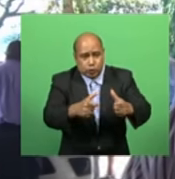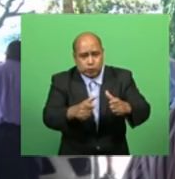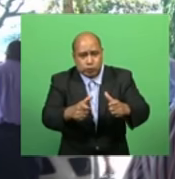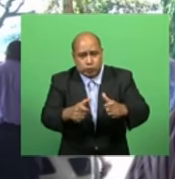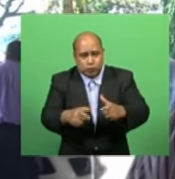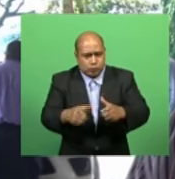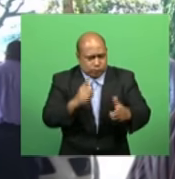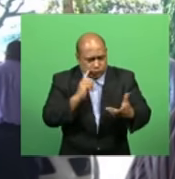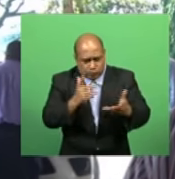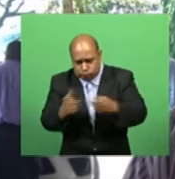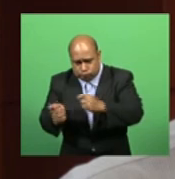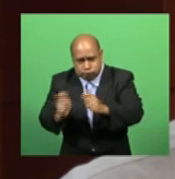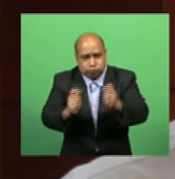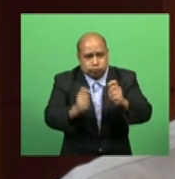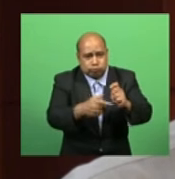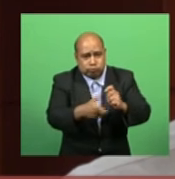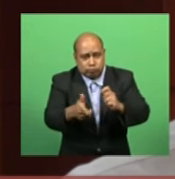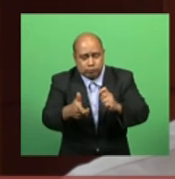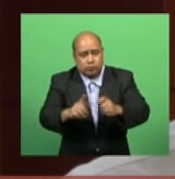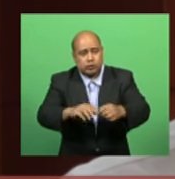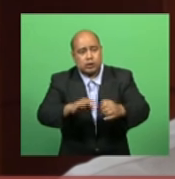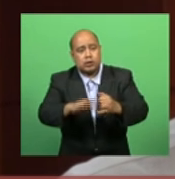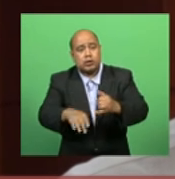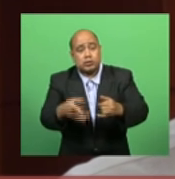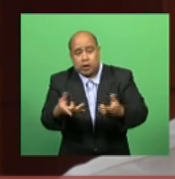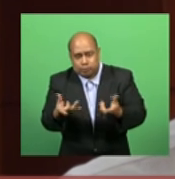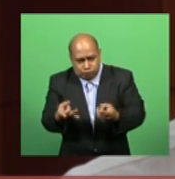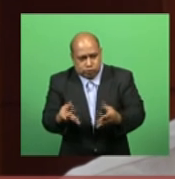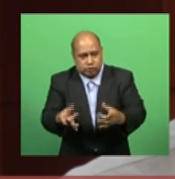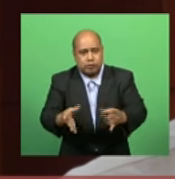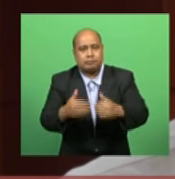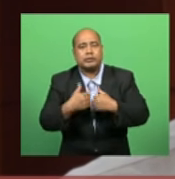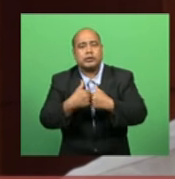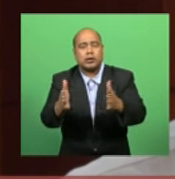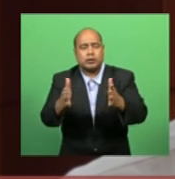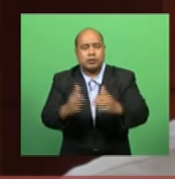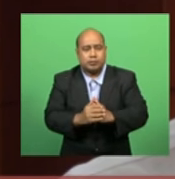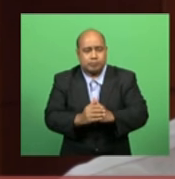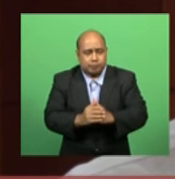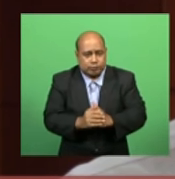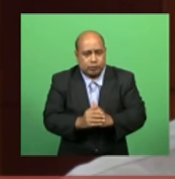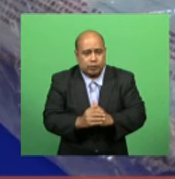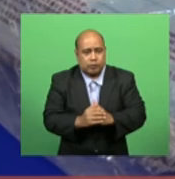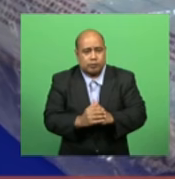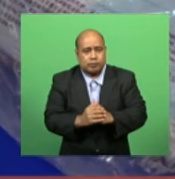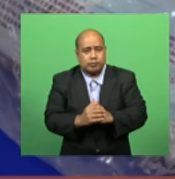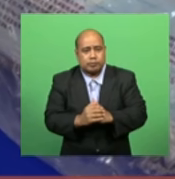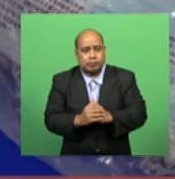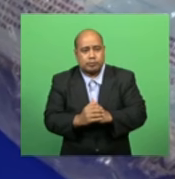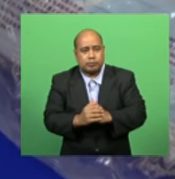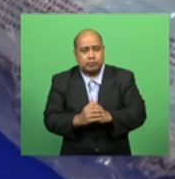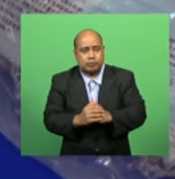this wholesomely. Later next week, 10,000 tests of